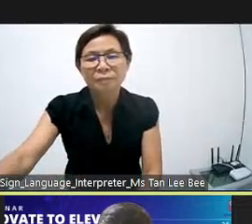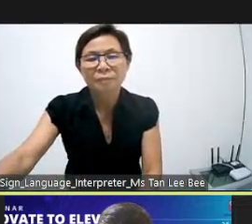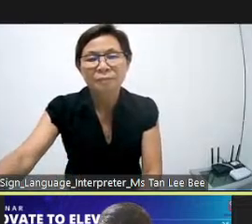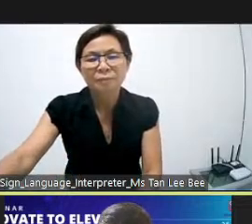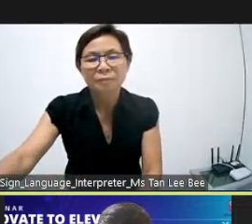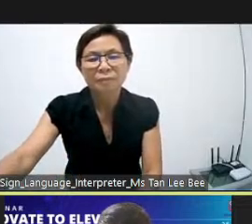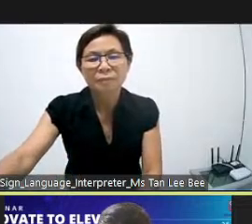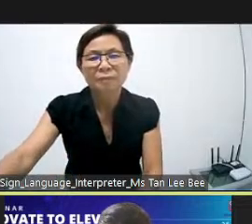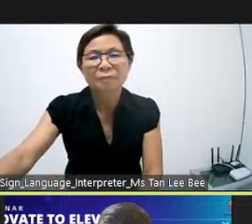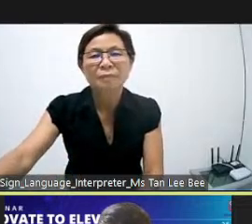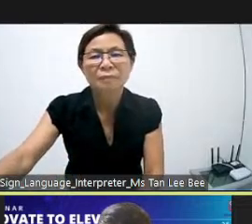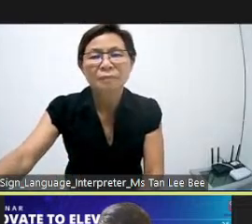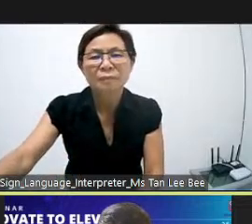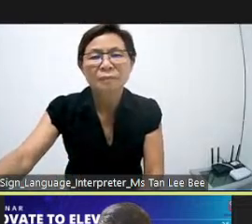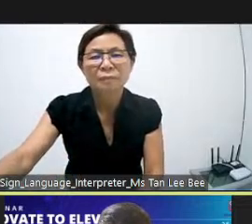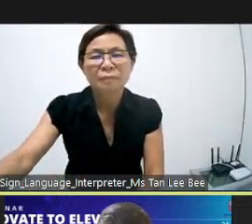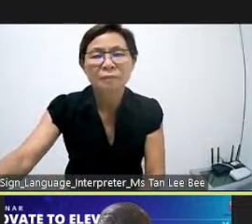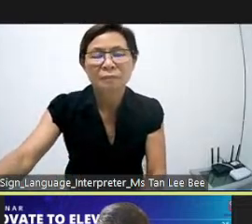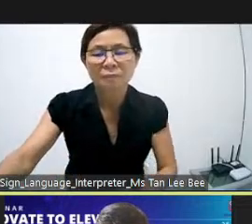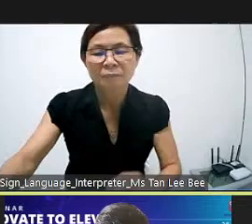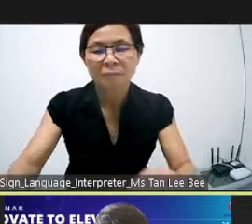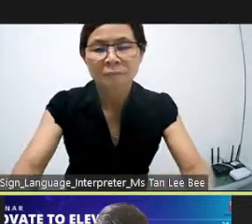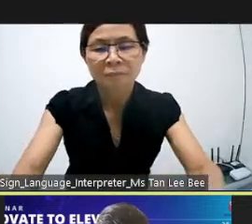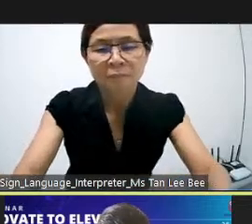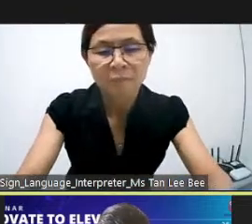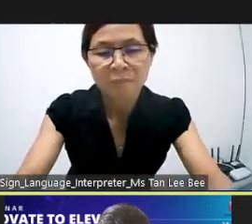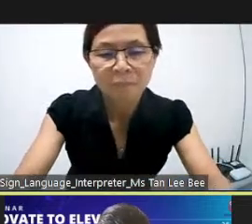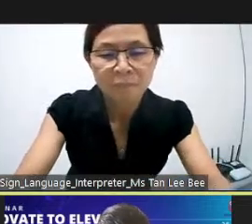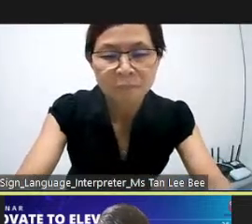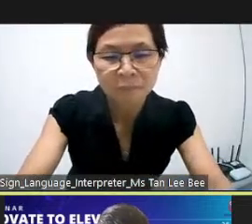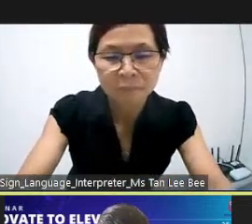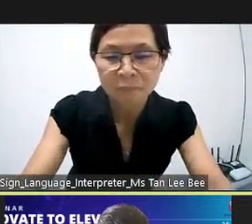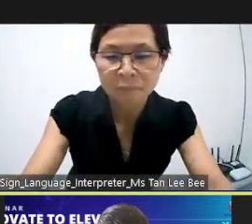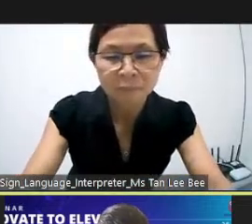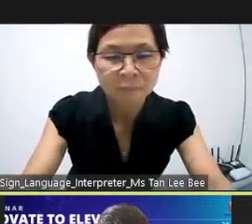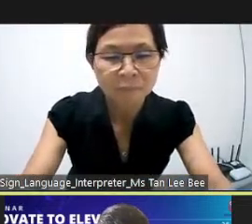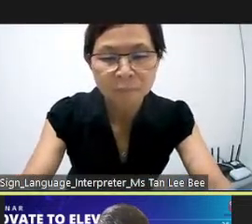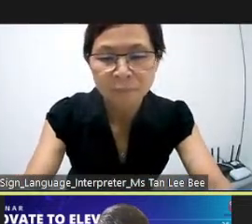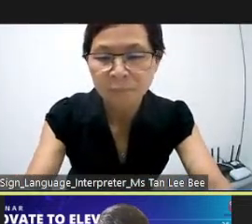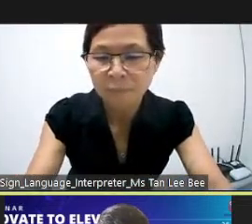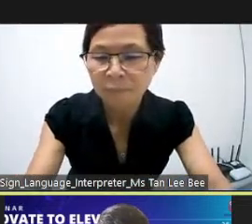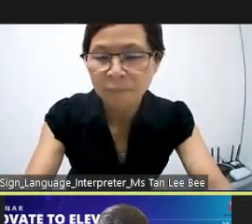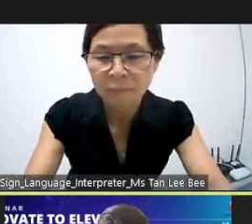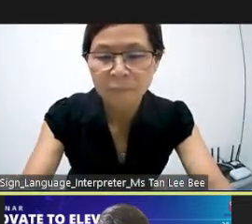children with autism spectrum disorder, with age range of 3 to 6 years old.